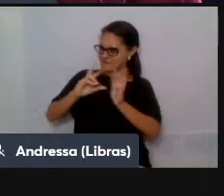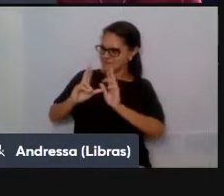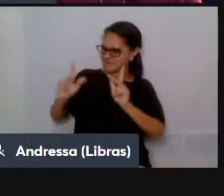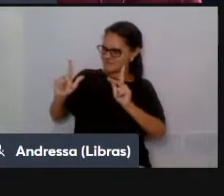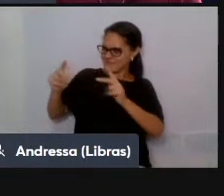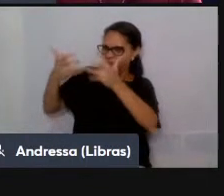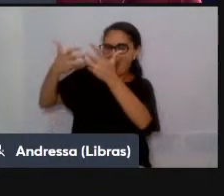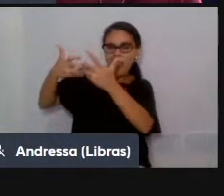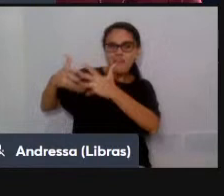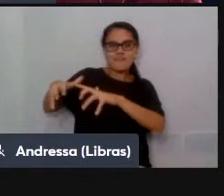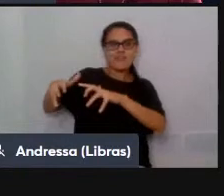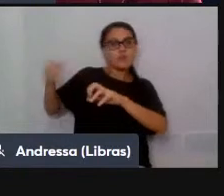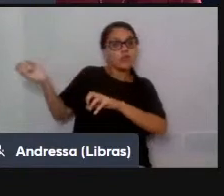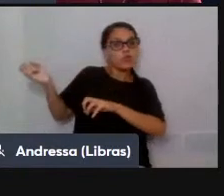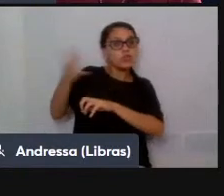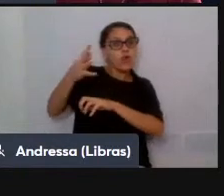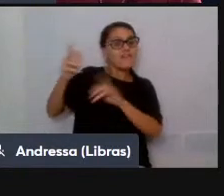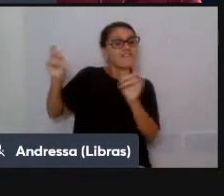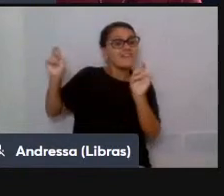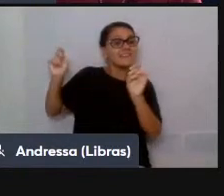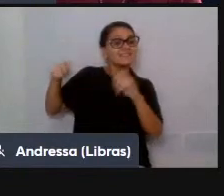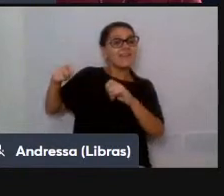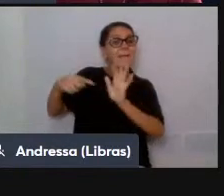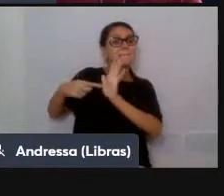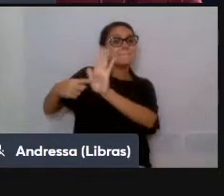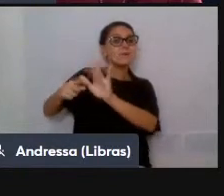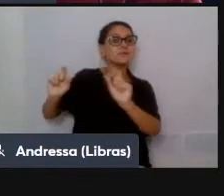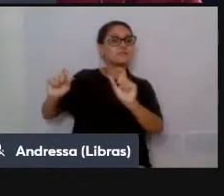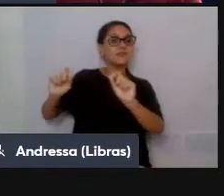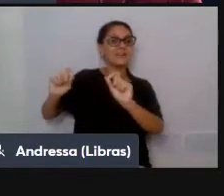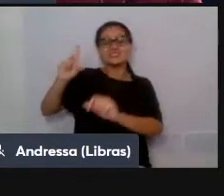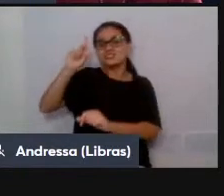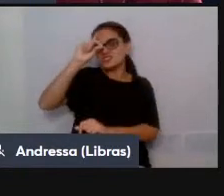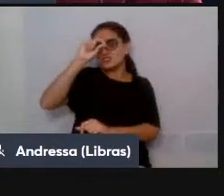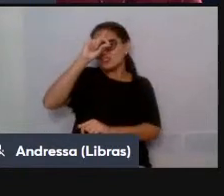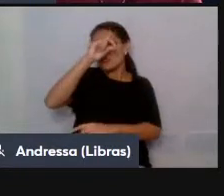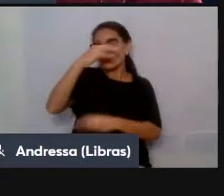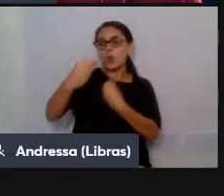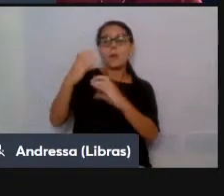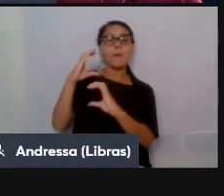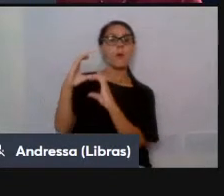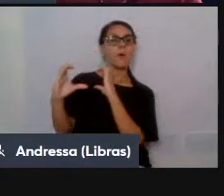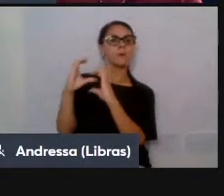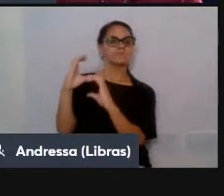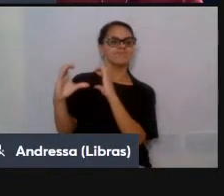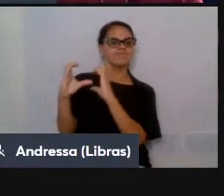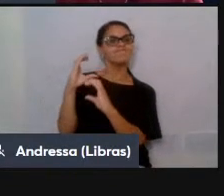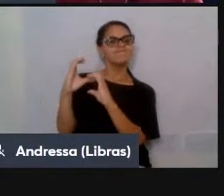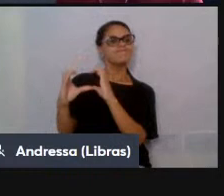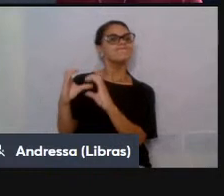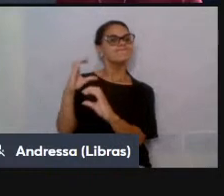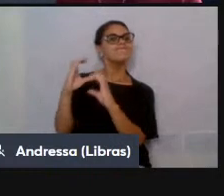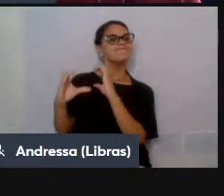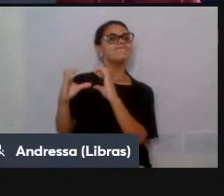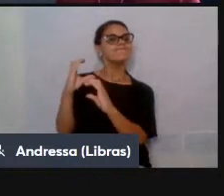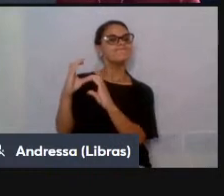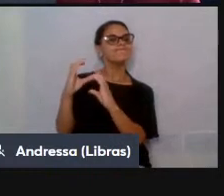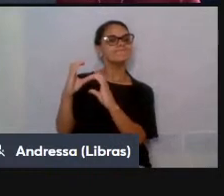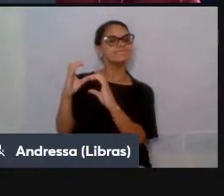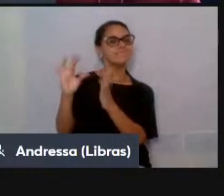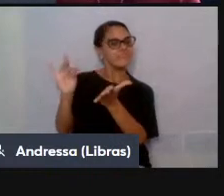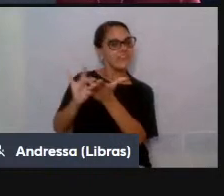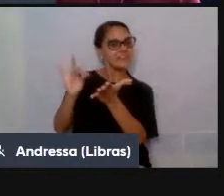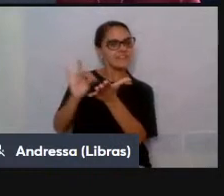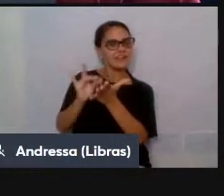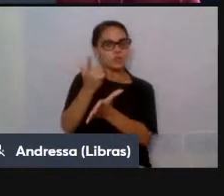reflexões me vieram sobre a dificuldade da comunicação e como isso afeta